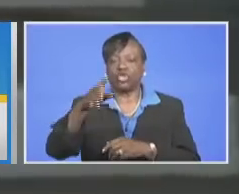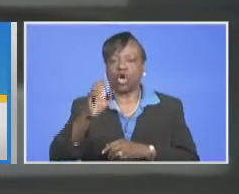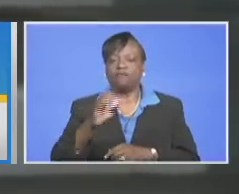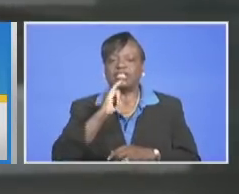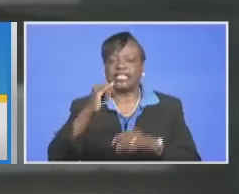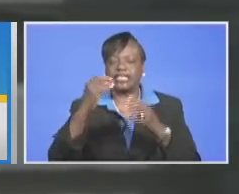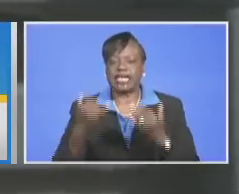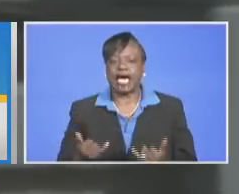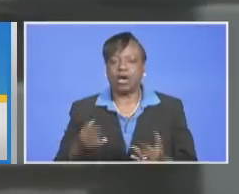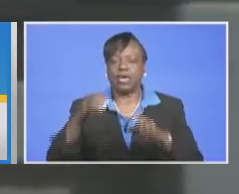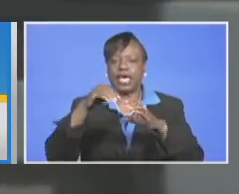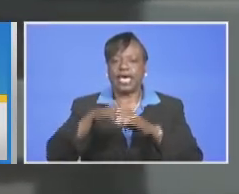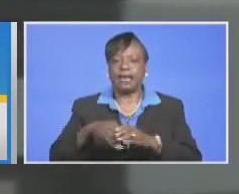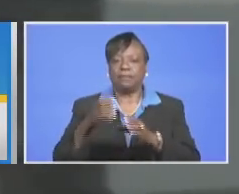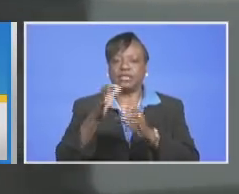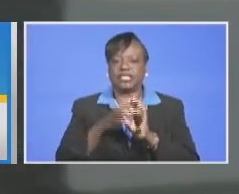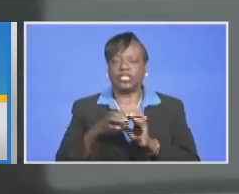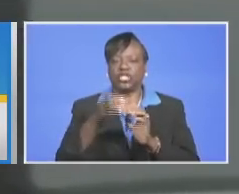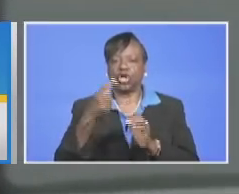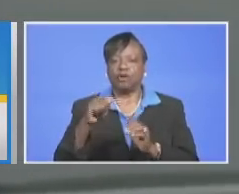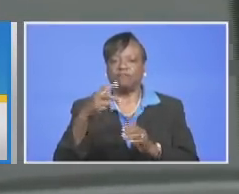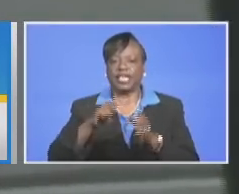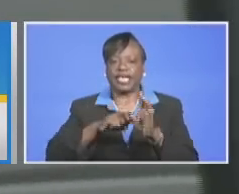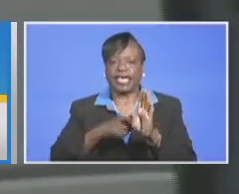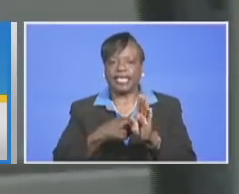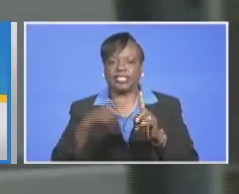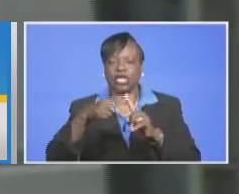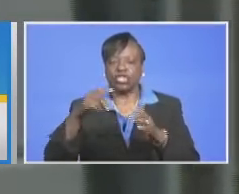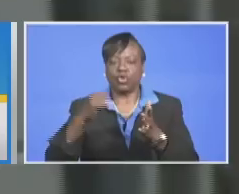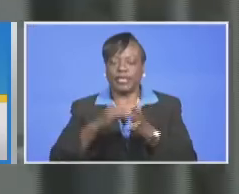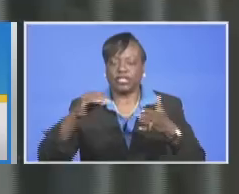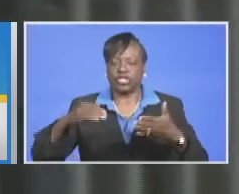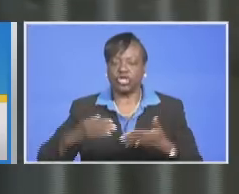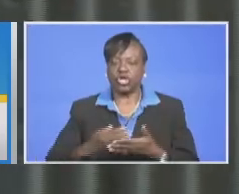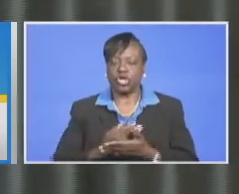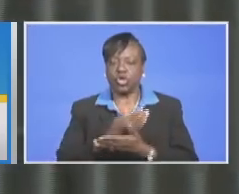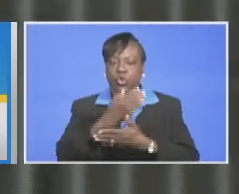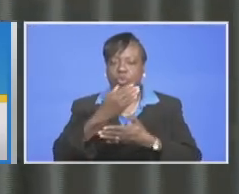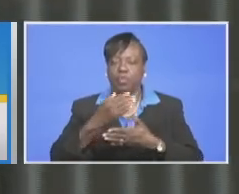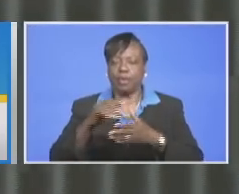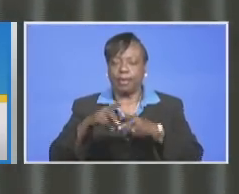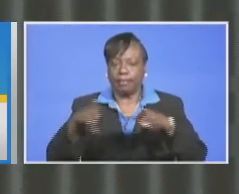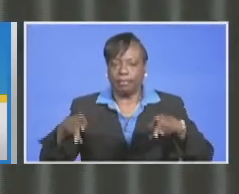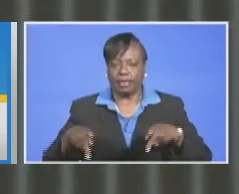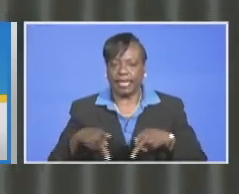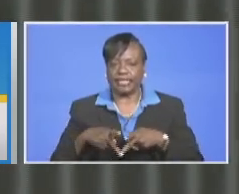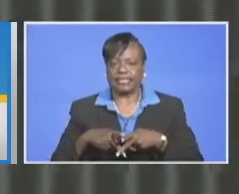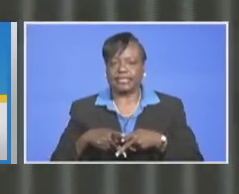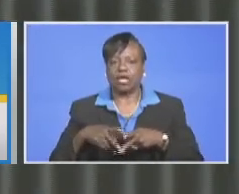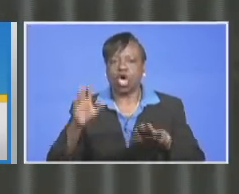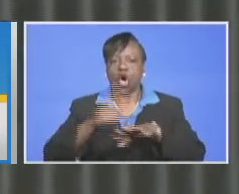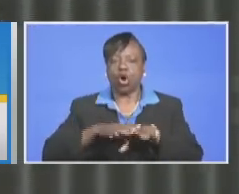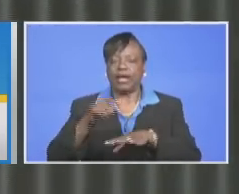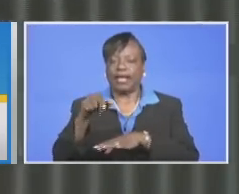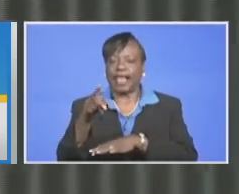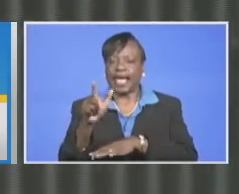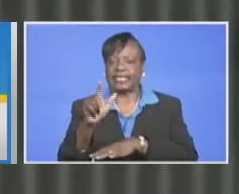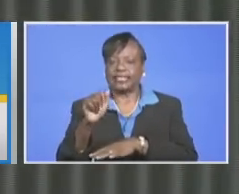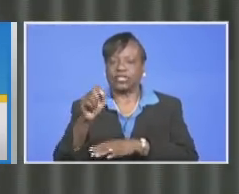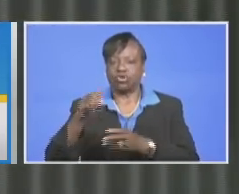in possession of the keys to its new premises situated on Gladstone